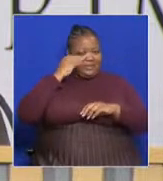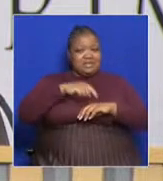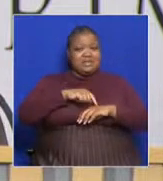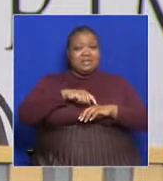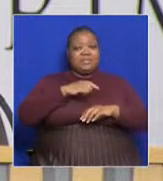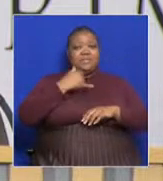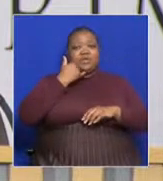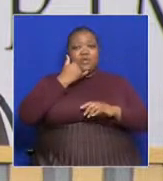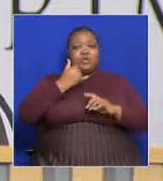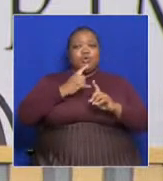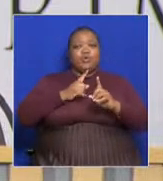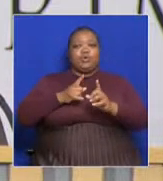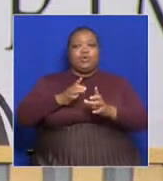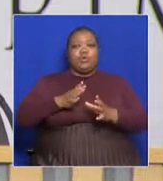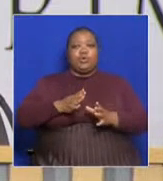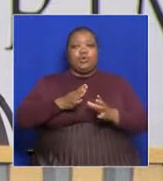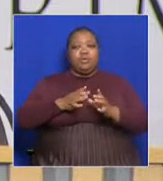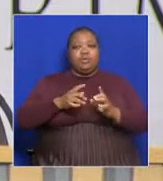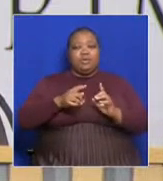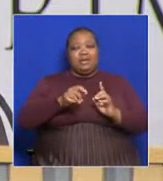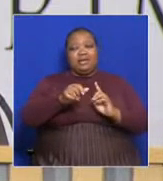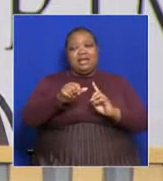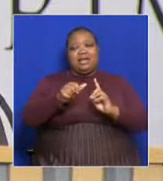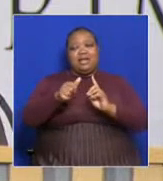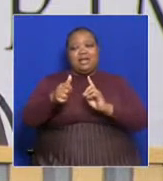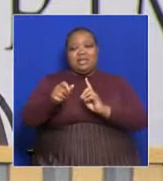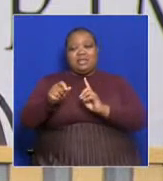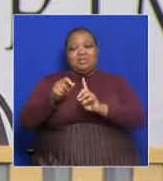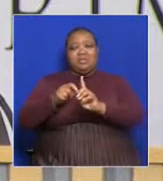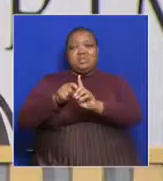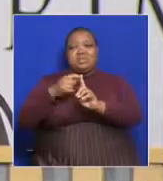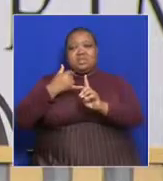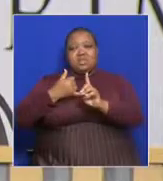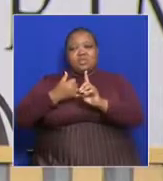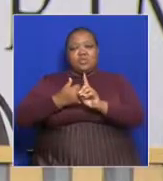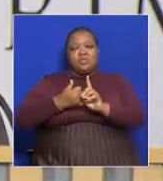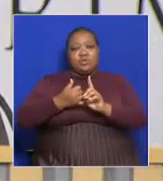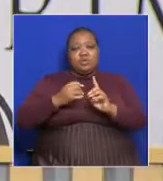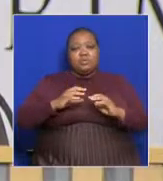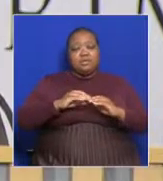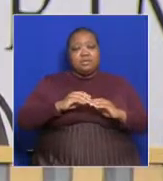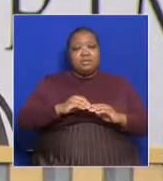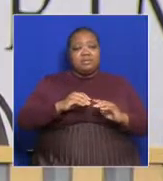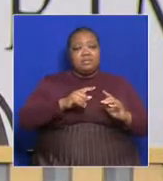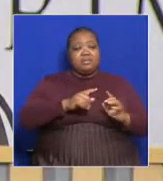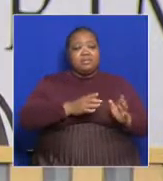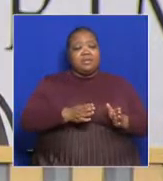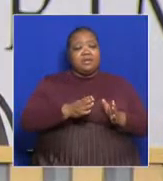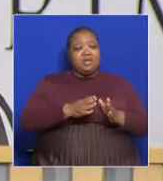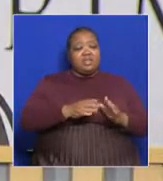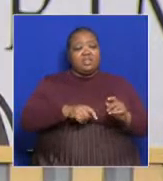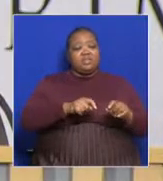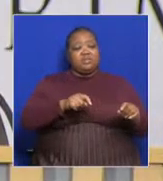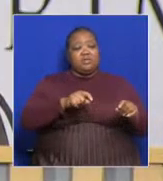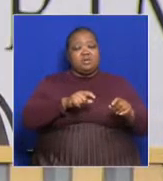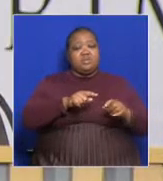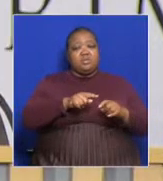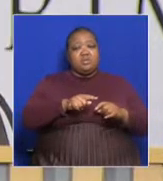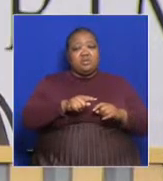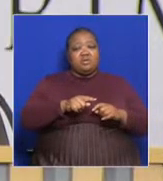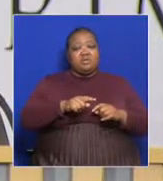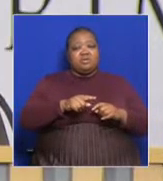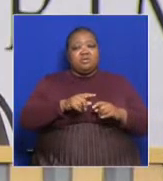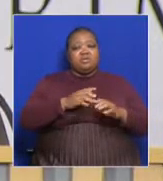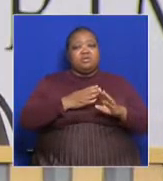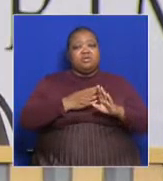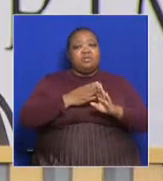he directs you to somebody, then you phone that member, and then he mobilizes his guys. It's only when you give them prior notice. That's